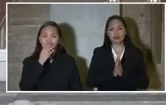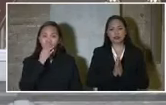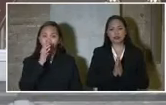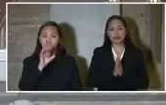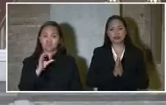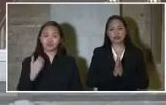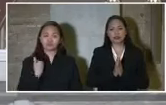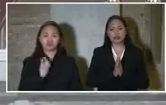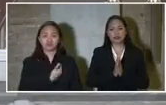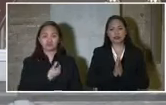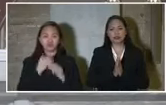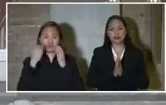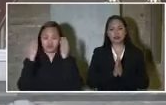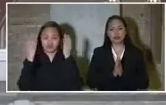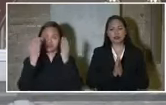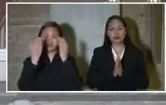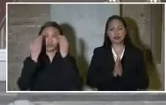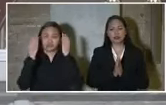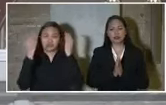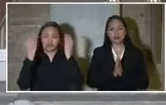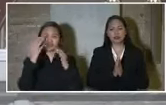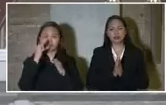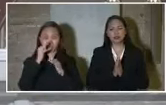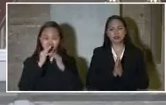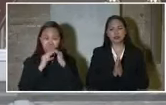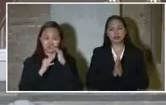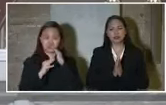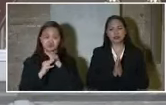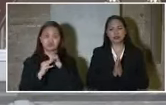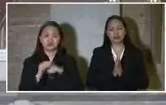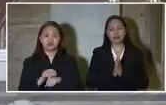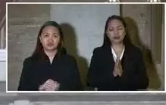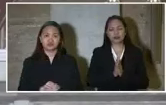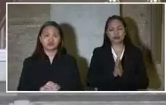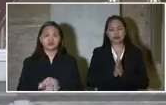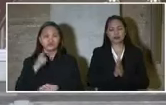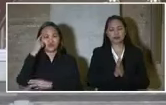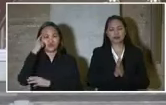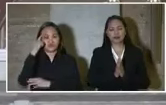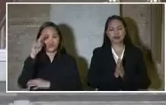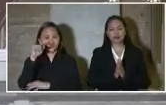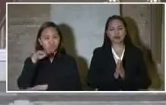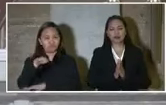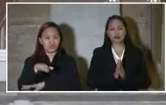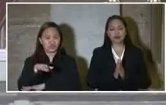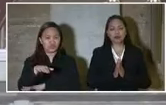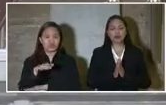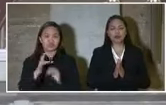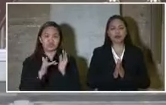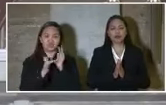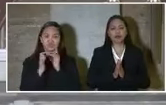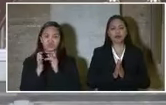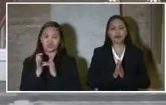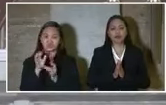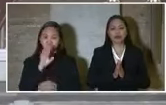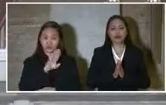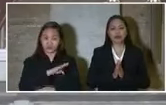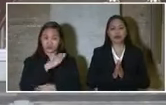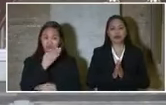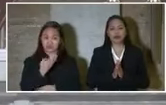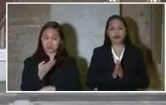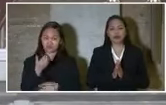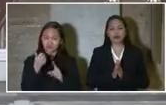whose command we celebrate these mysteries. For on the night he was betrayed,